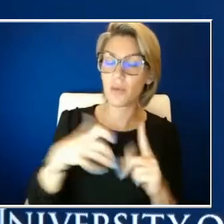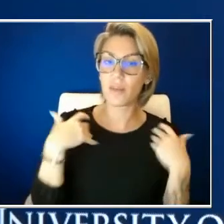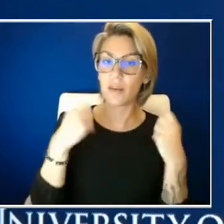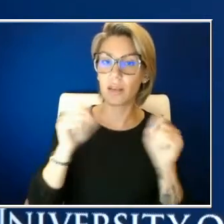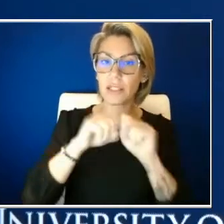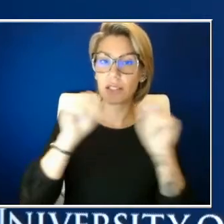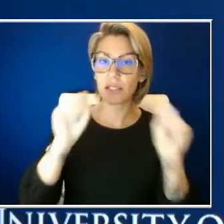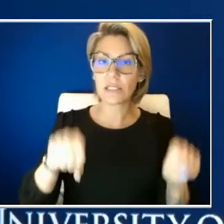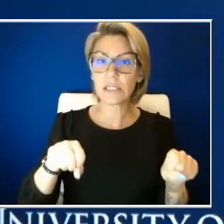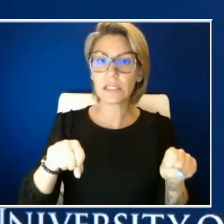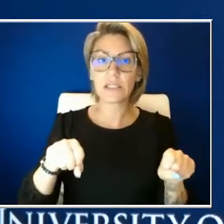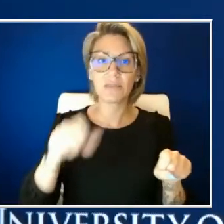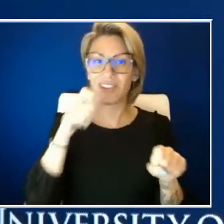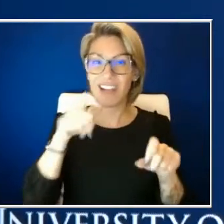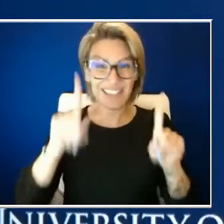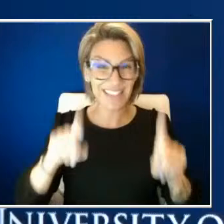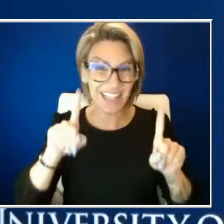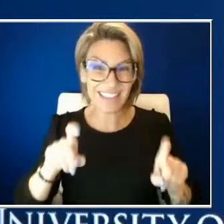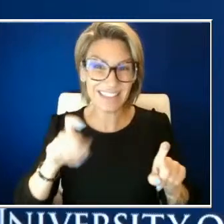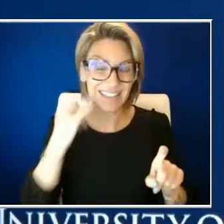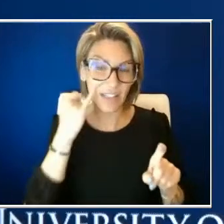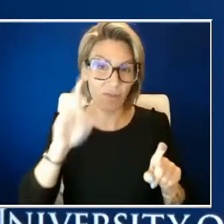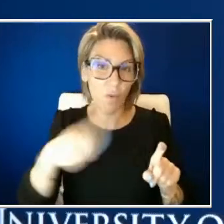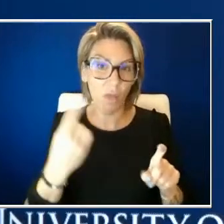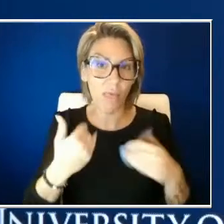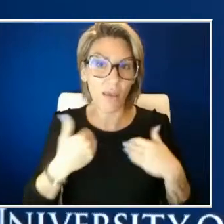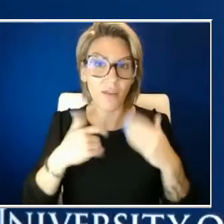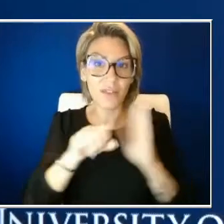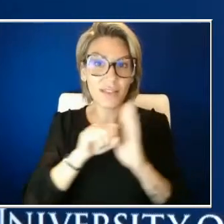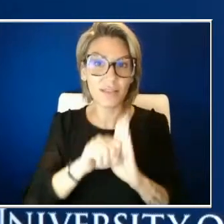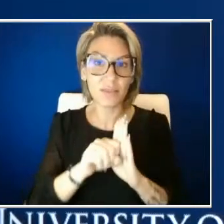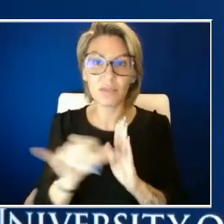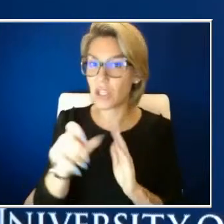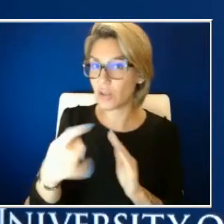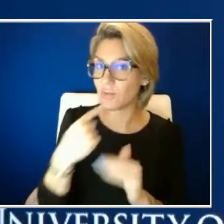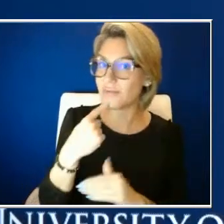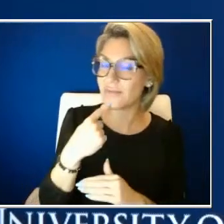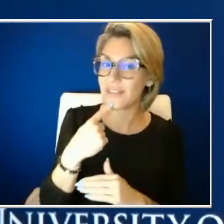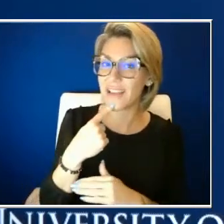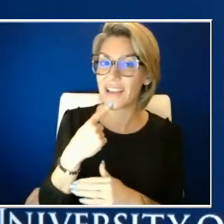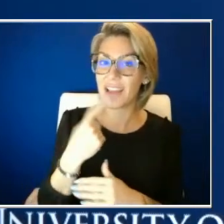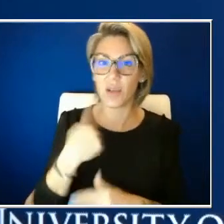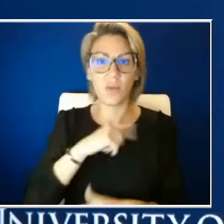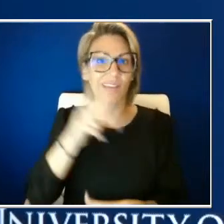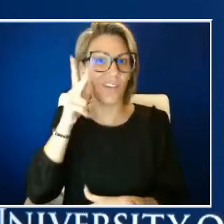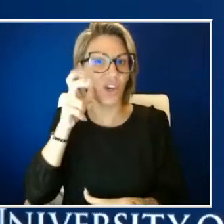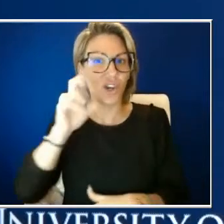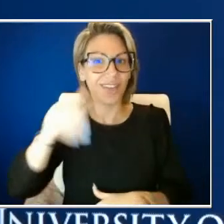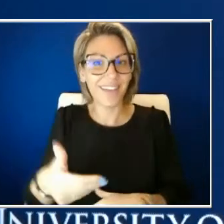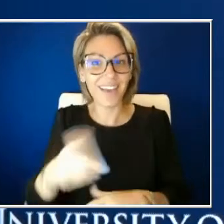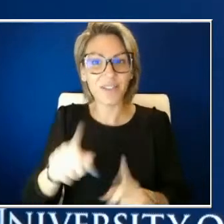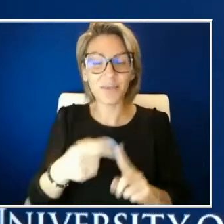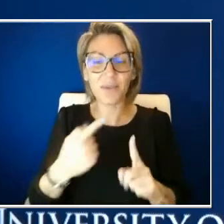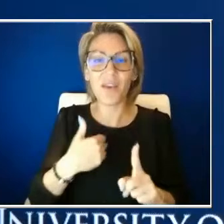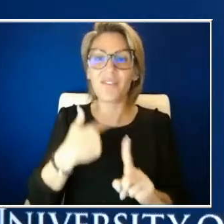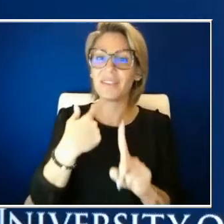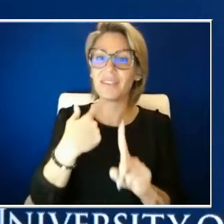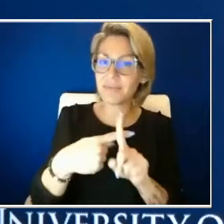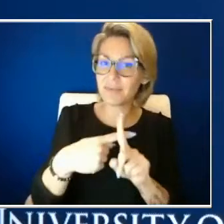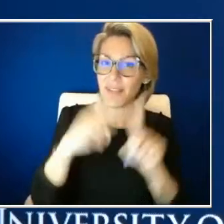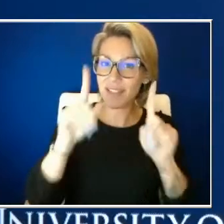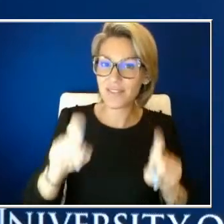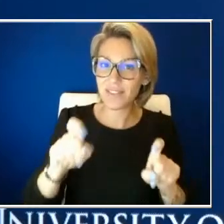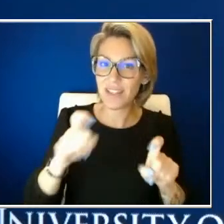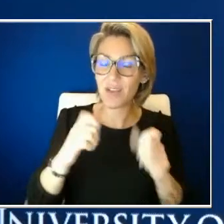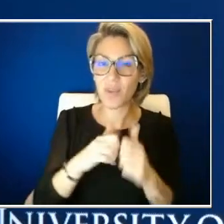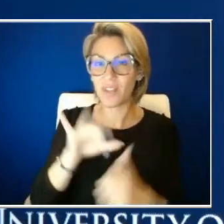getting tested unless they have a symptom. And so just as you said, Steve, and we've heard from our guests, when you have a test positivity rate of 25%,